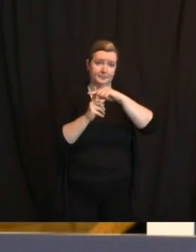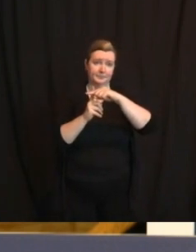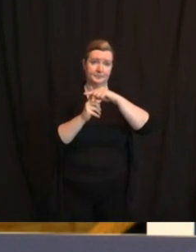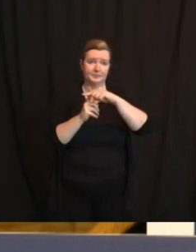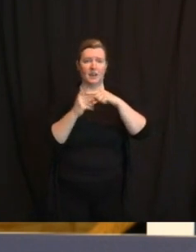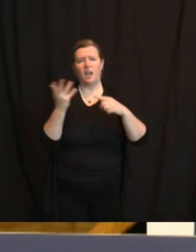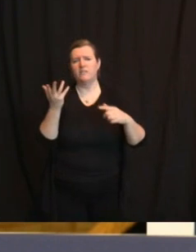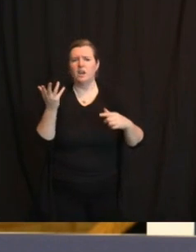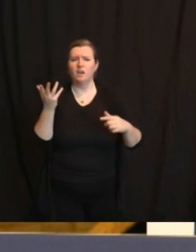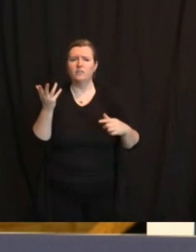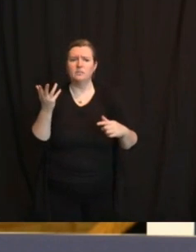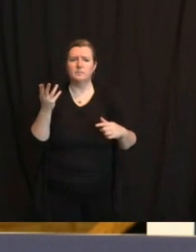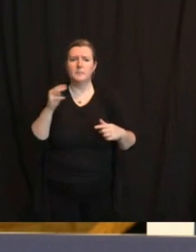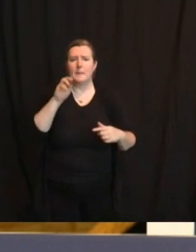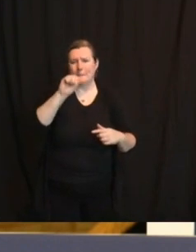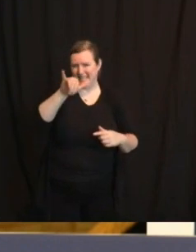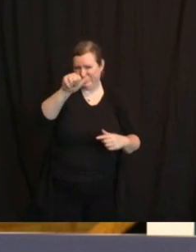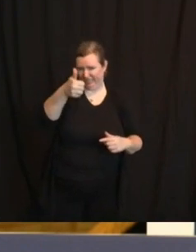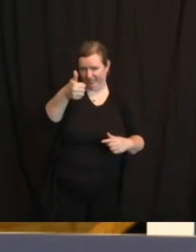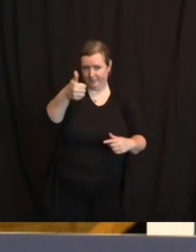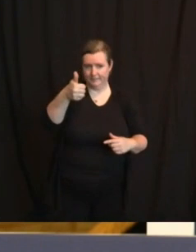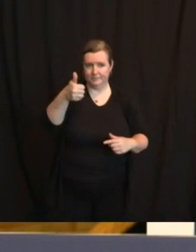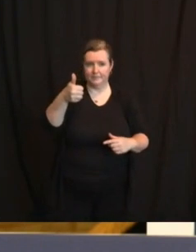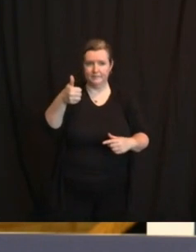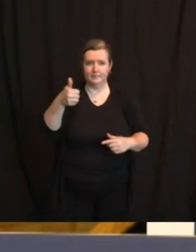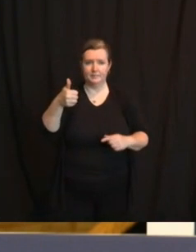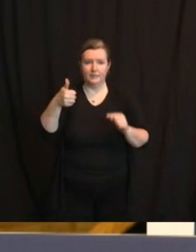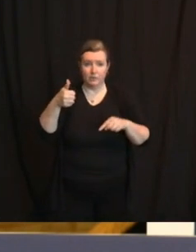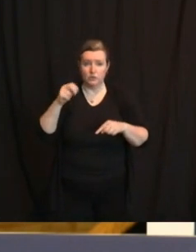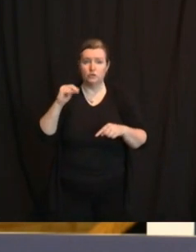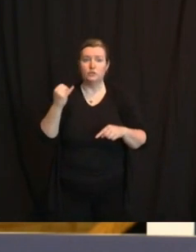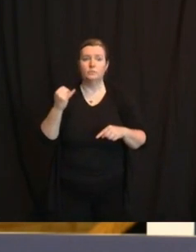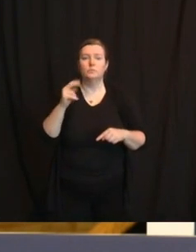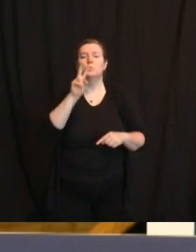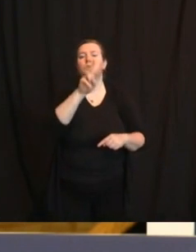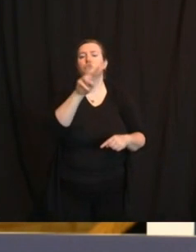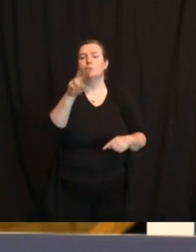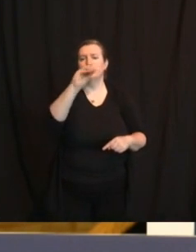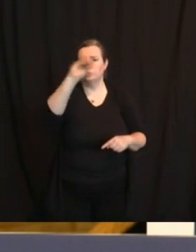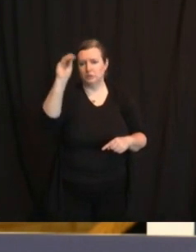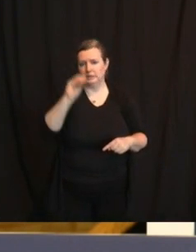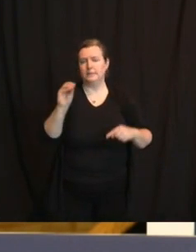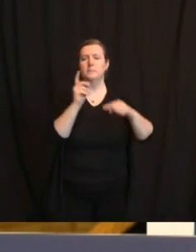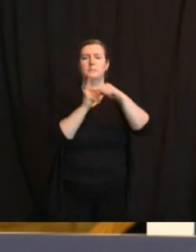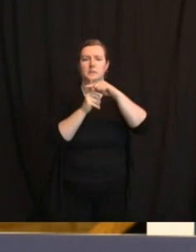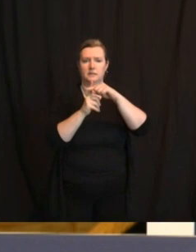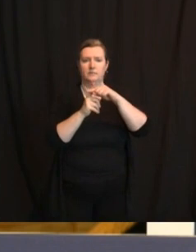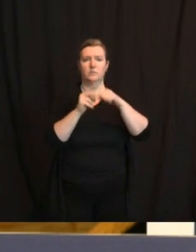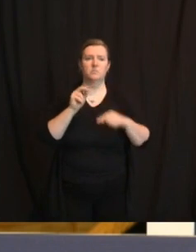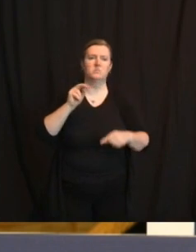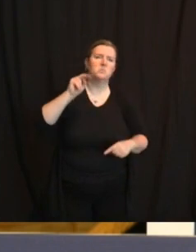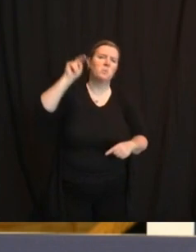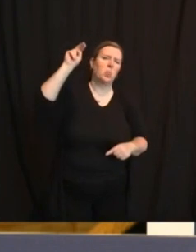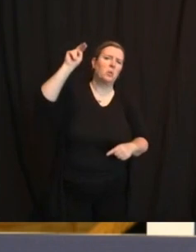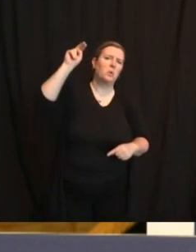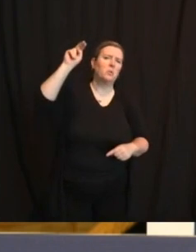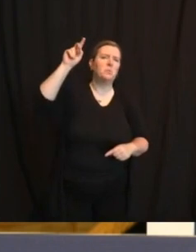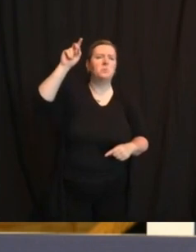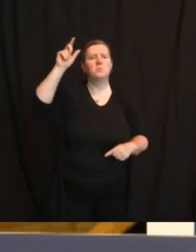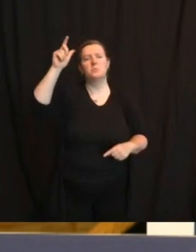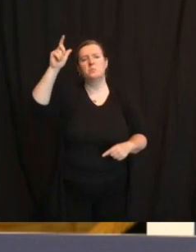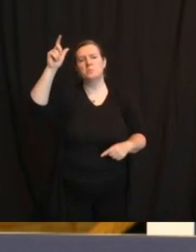the day, May 10th, was in New Jersey overall 22%, North is 20%,